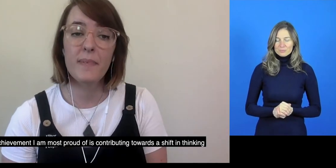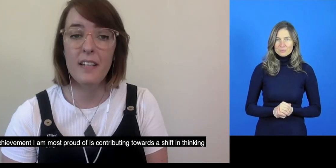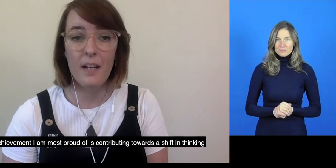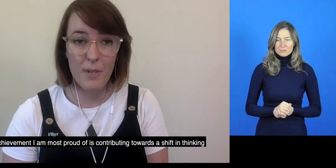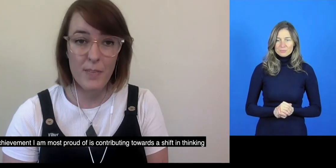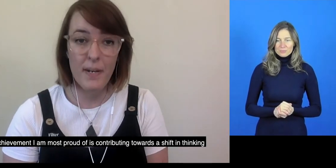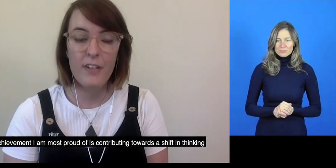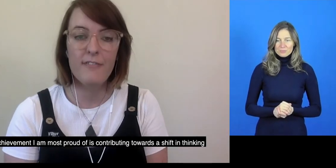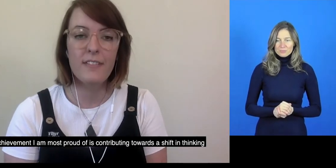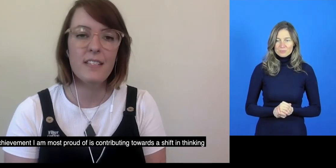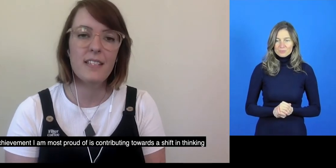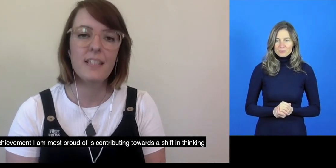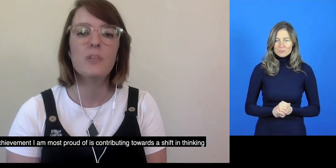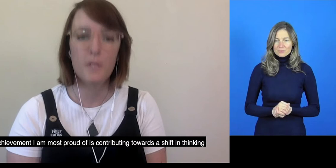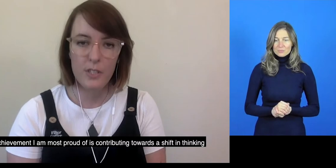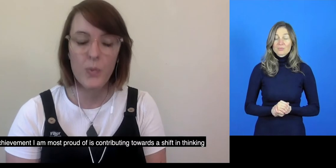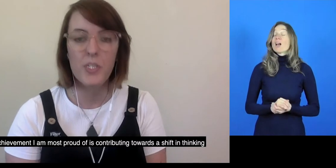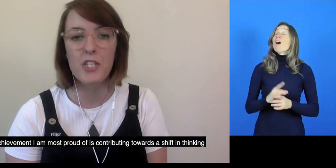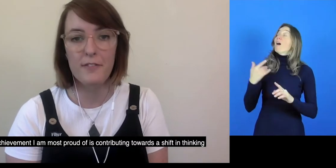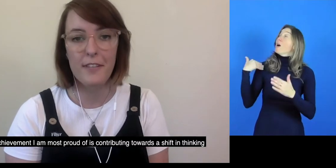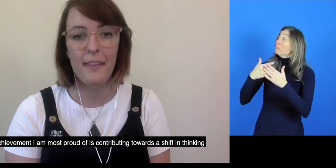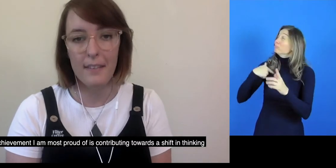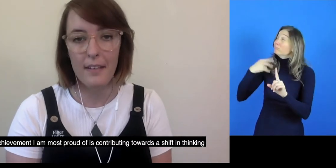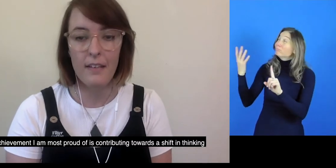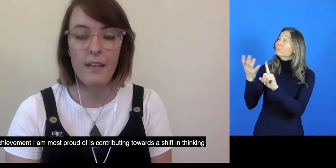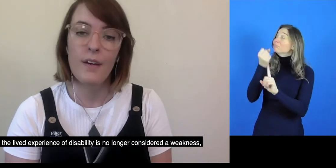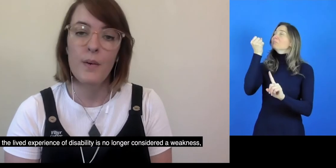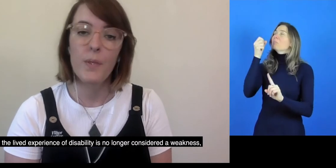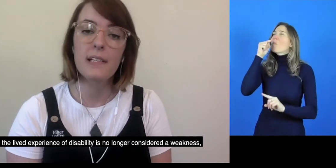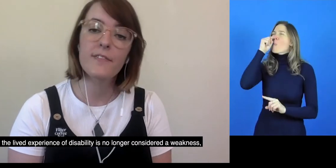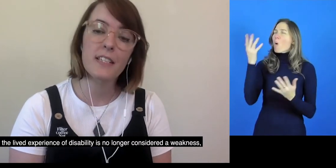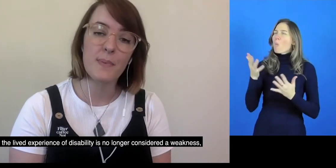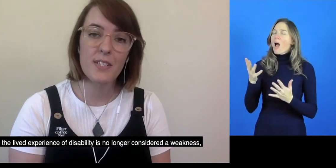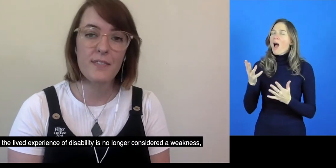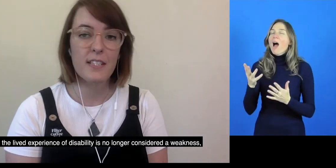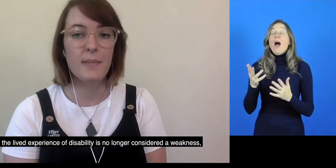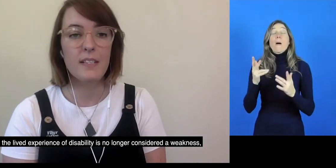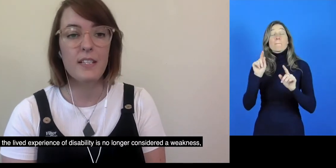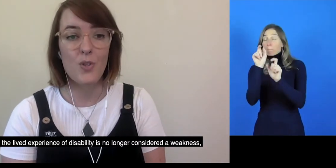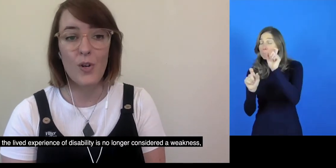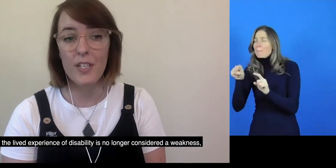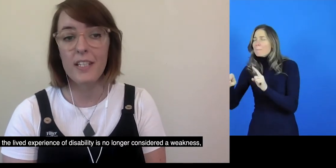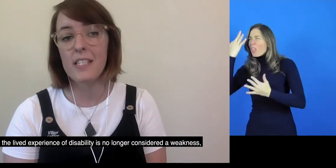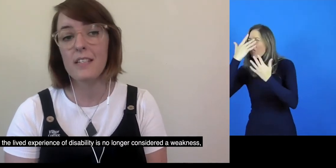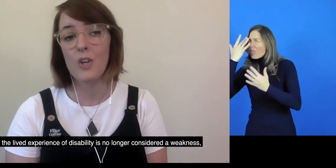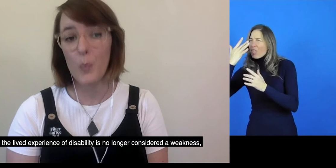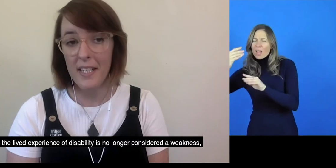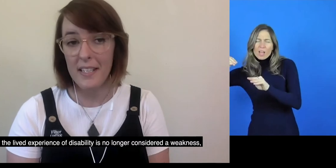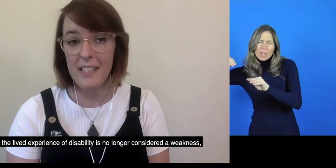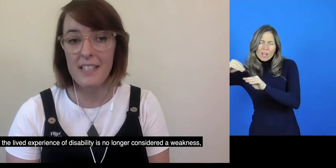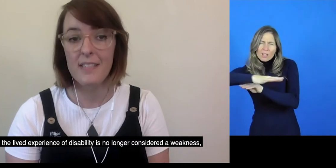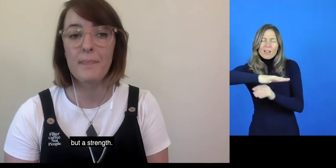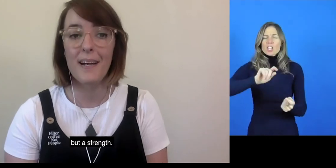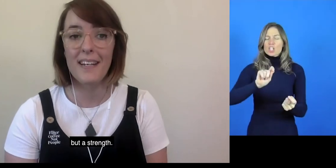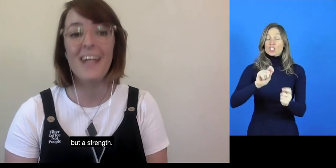The achievement I am most proud of is contributing towards a shift in thinking, where the lived experience of disability is no longer considered a